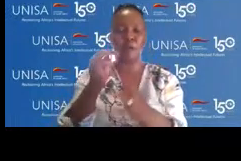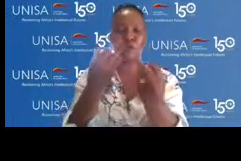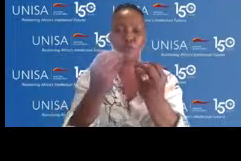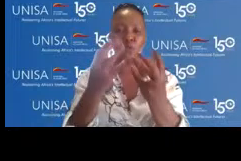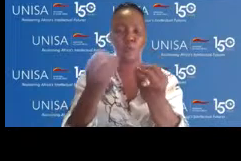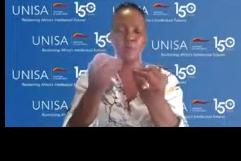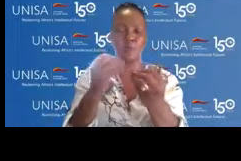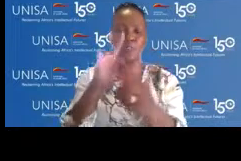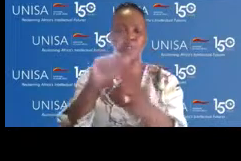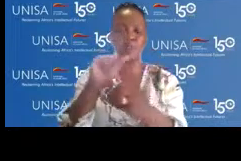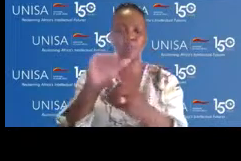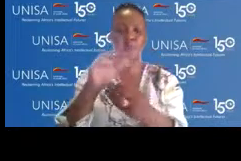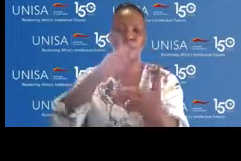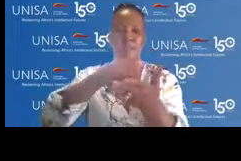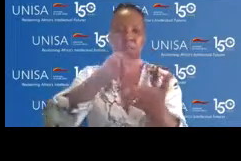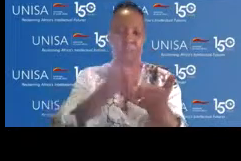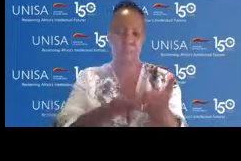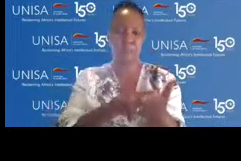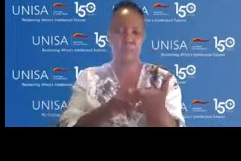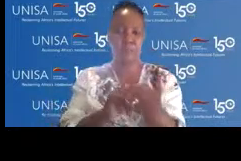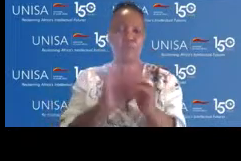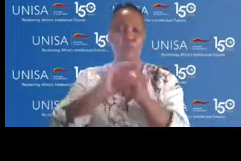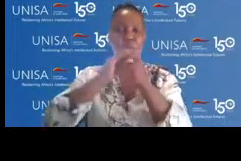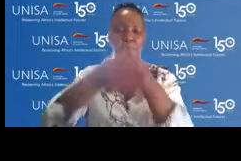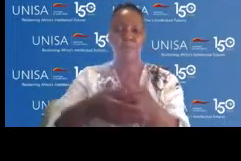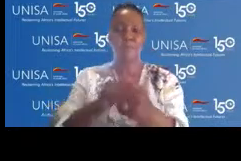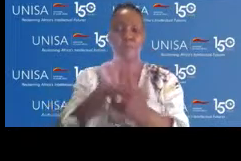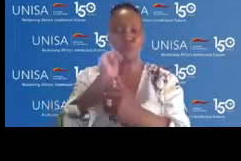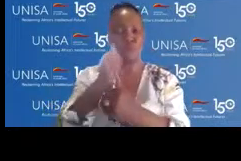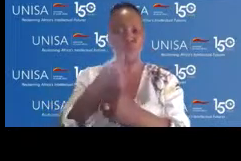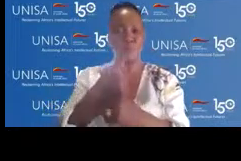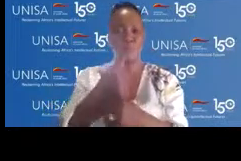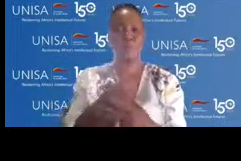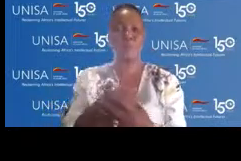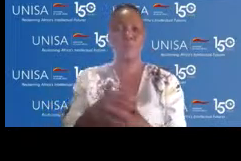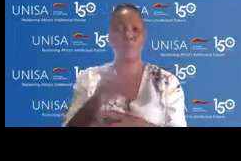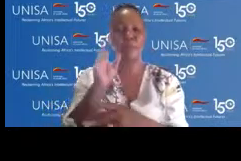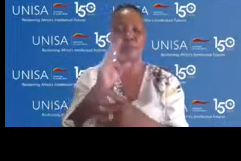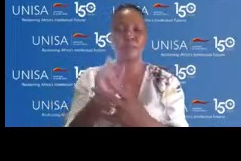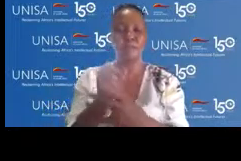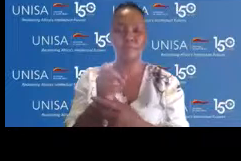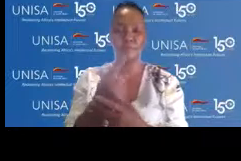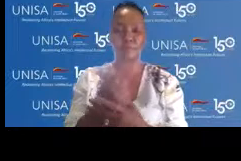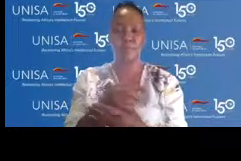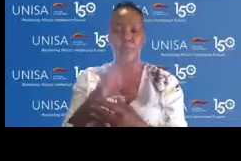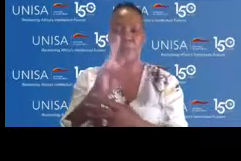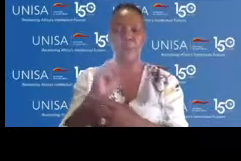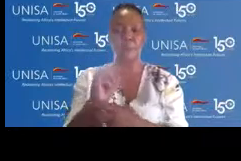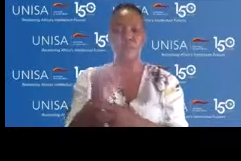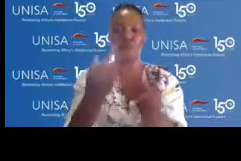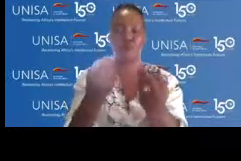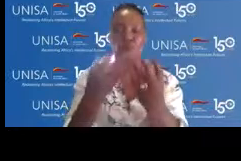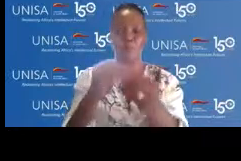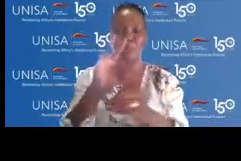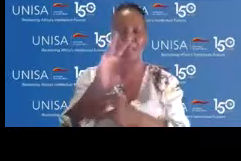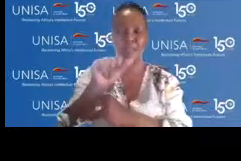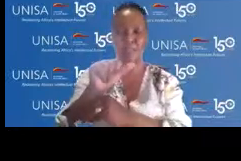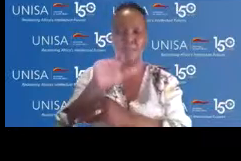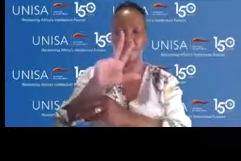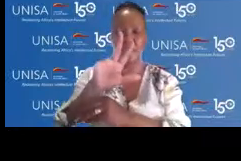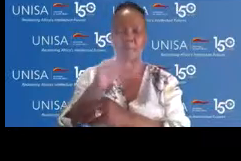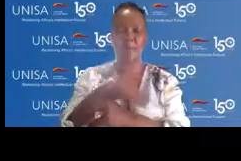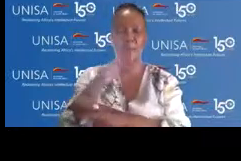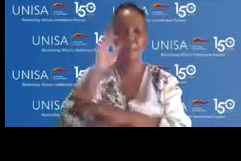in depth tomorrow. Just a quick note on the Microsoft 365. Remember, your My Life